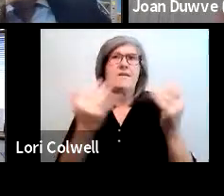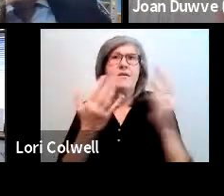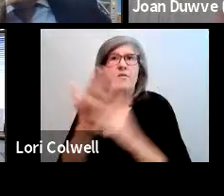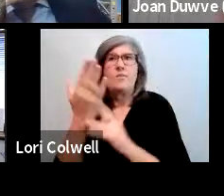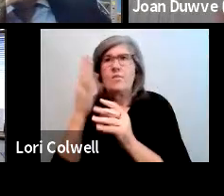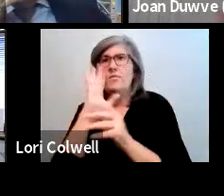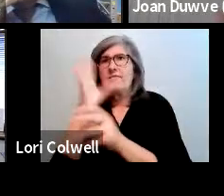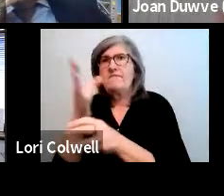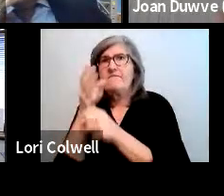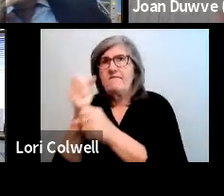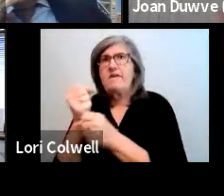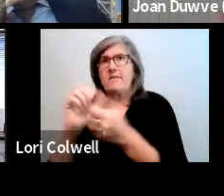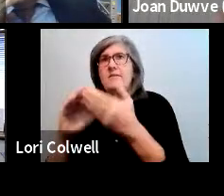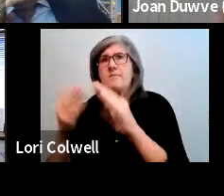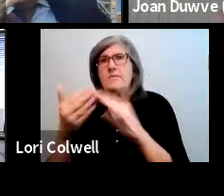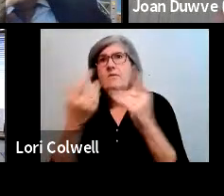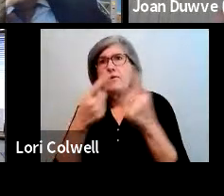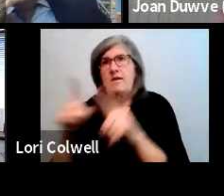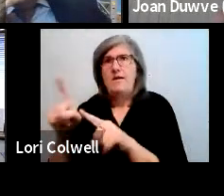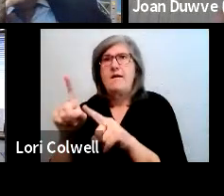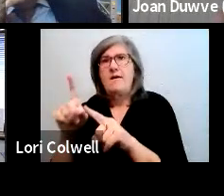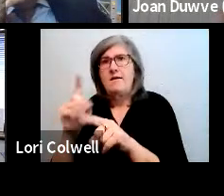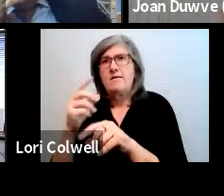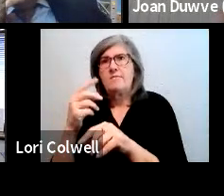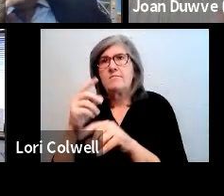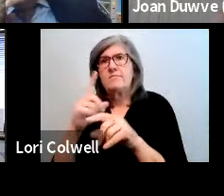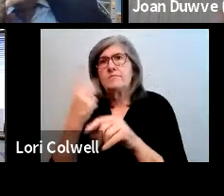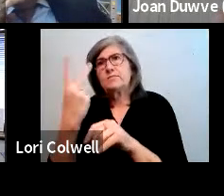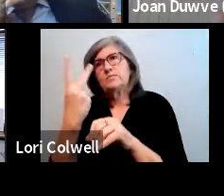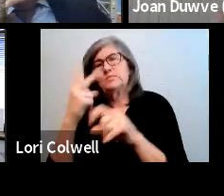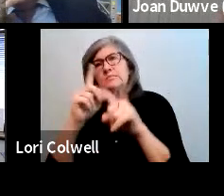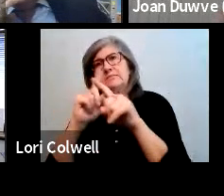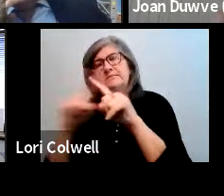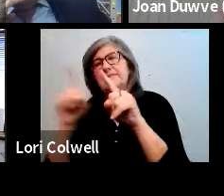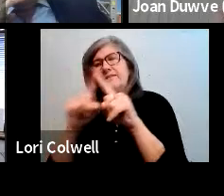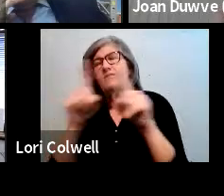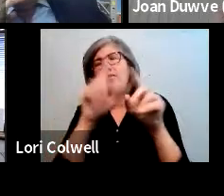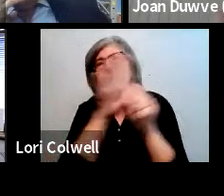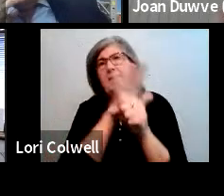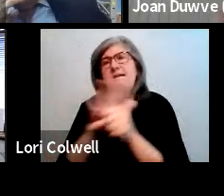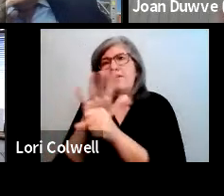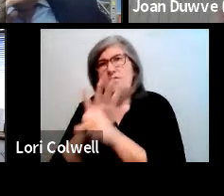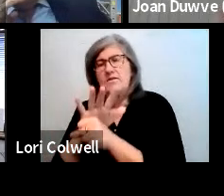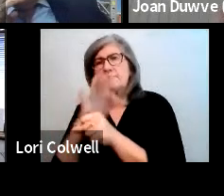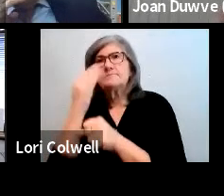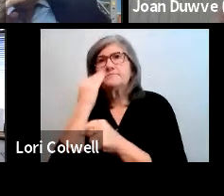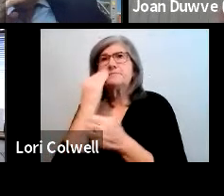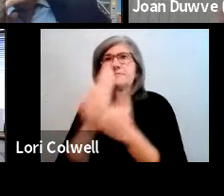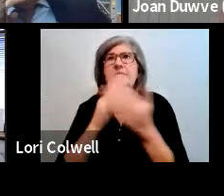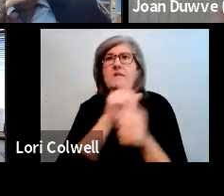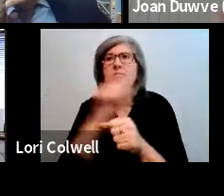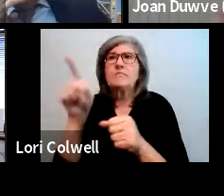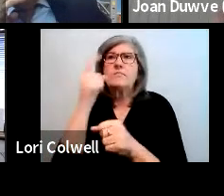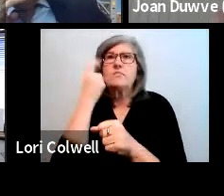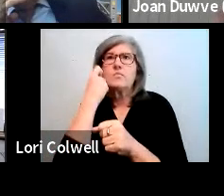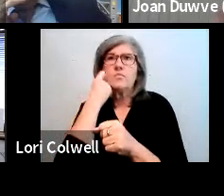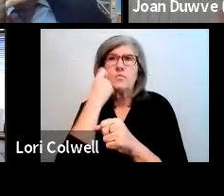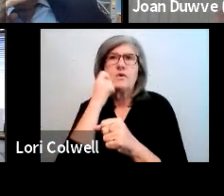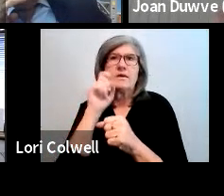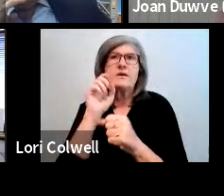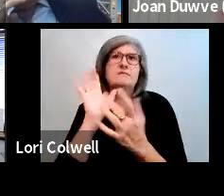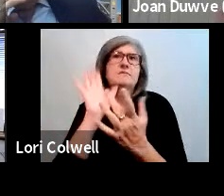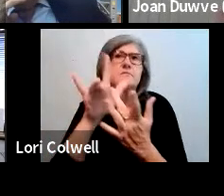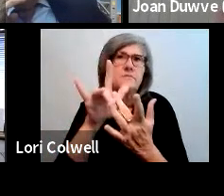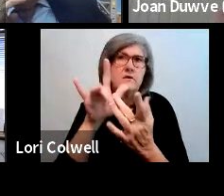faith community is happening on a couple of different fronts. I know some of you have recently been tapped